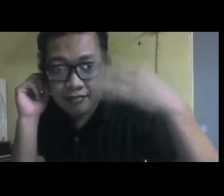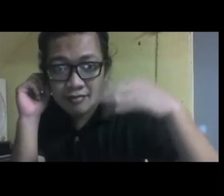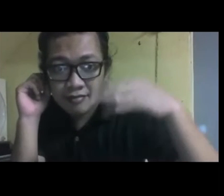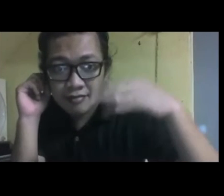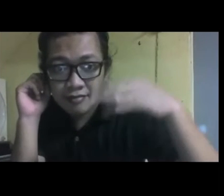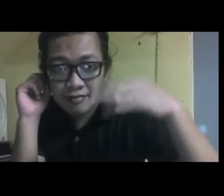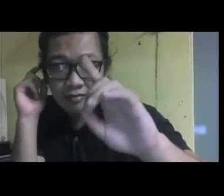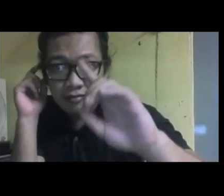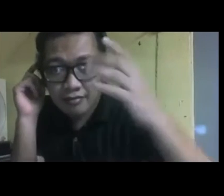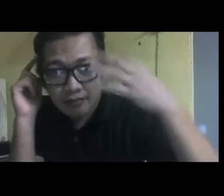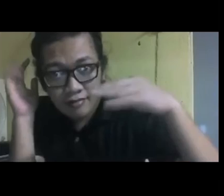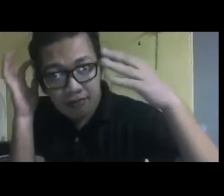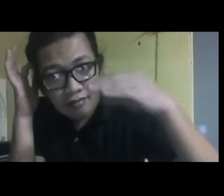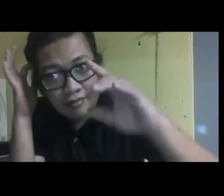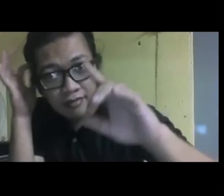So